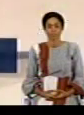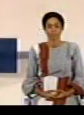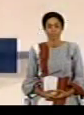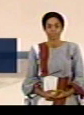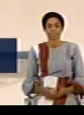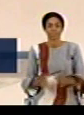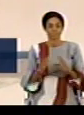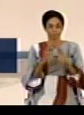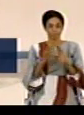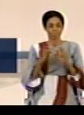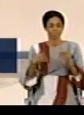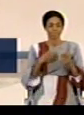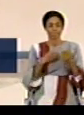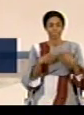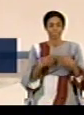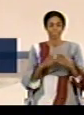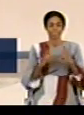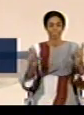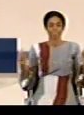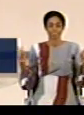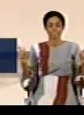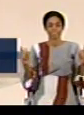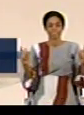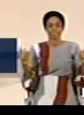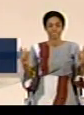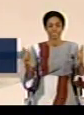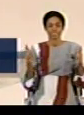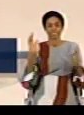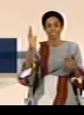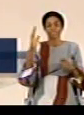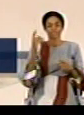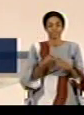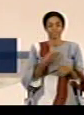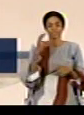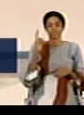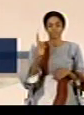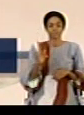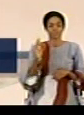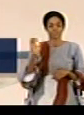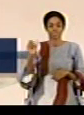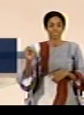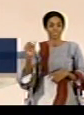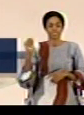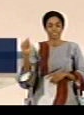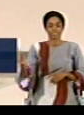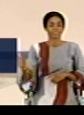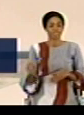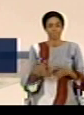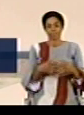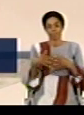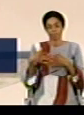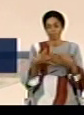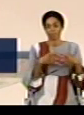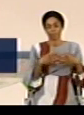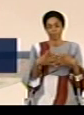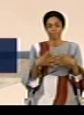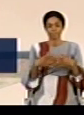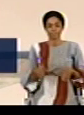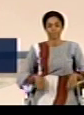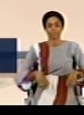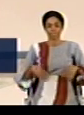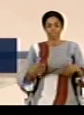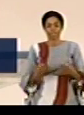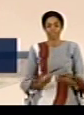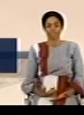We have a great testimony from the United States of America. We go to USA live.